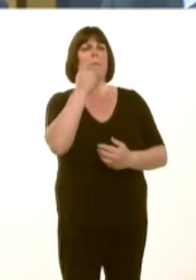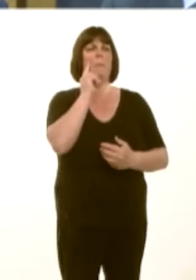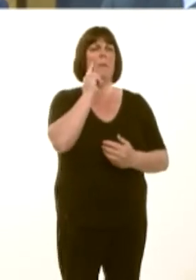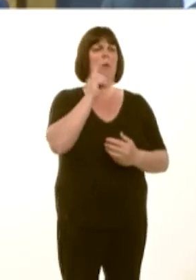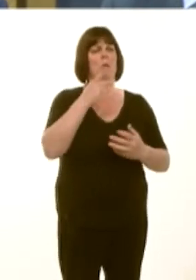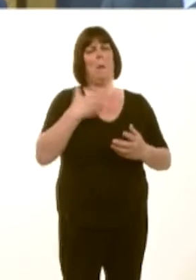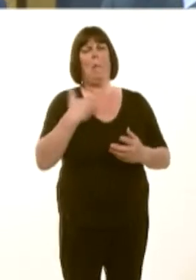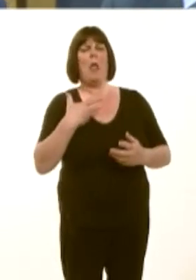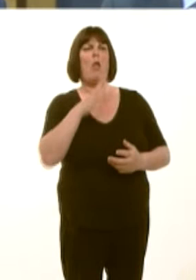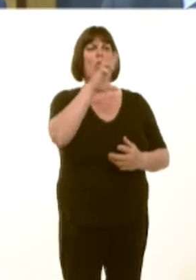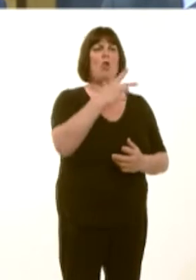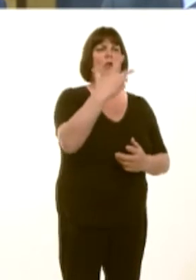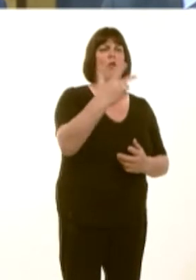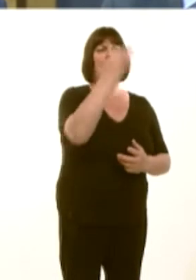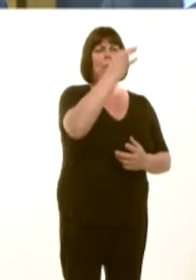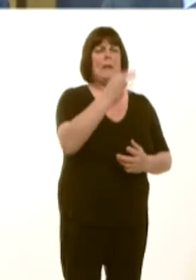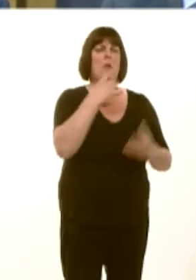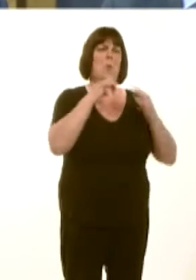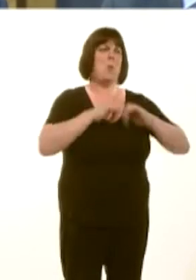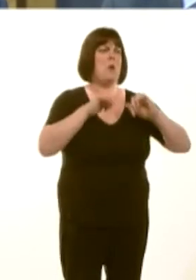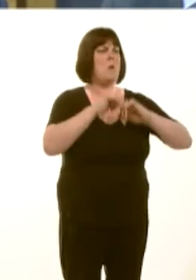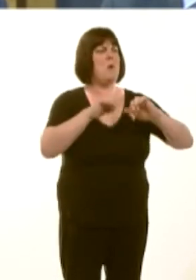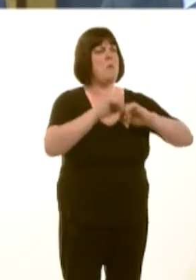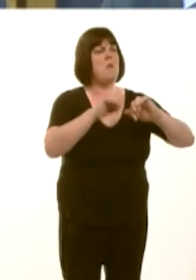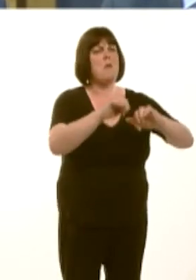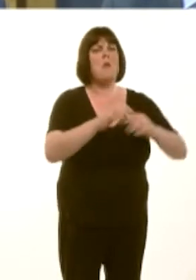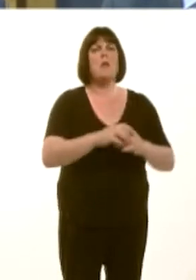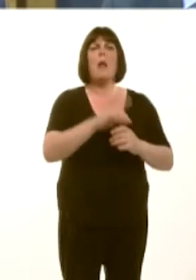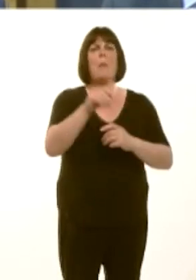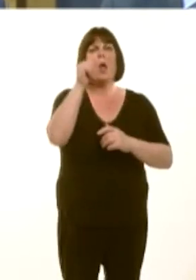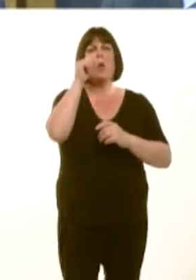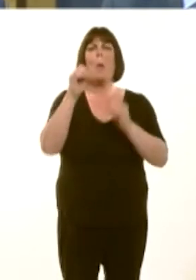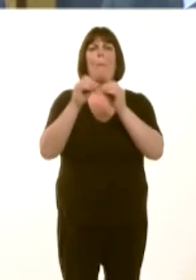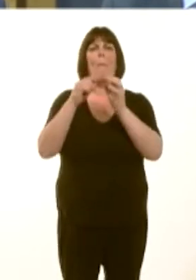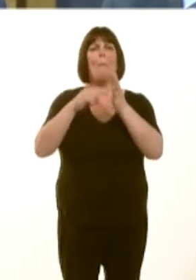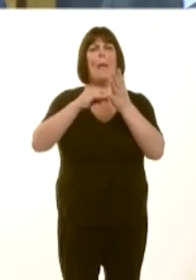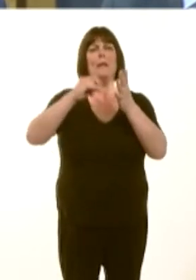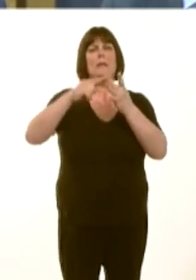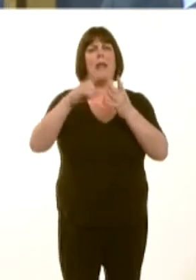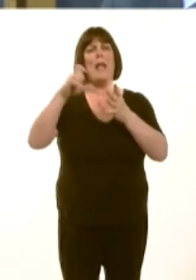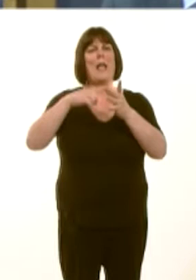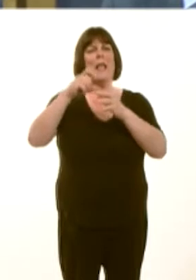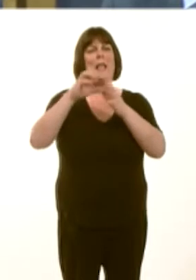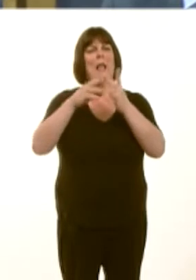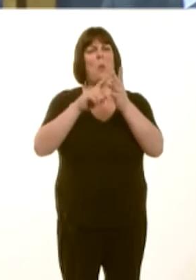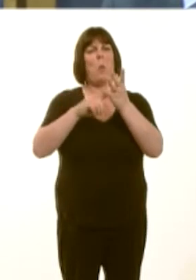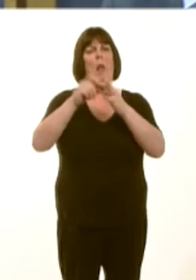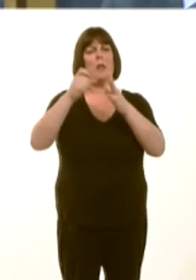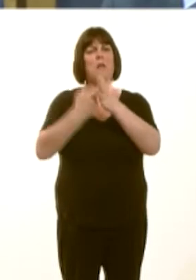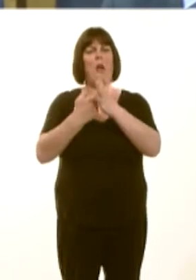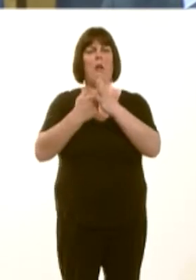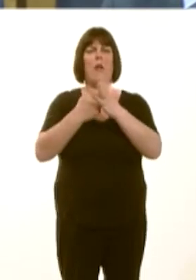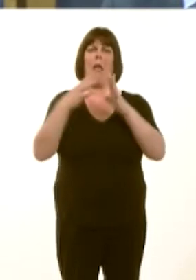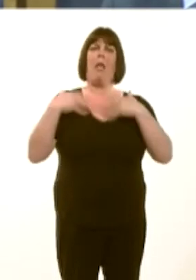of complaints in individual health boards. The current figures for the Betsy Cadwallader University Health Board are just that 21%